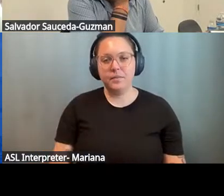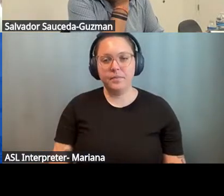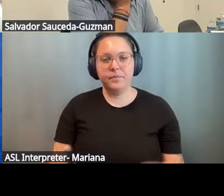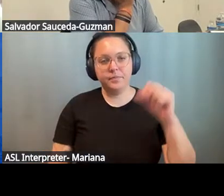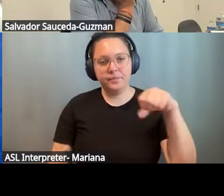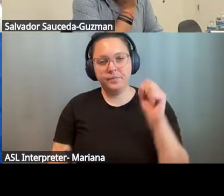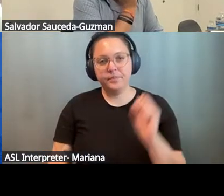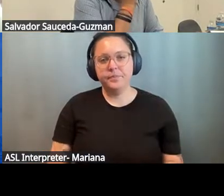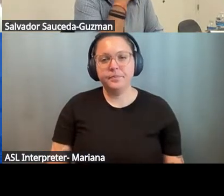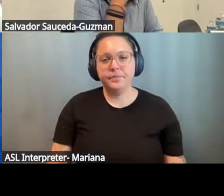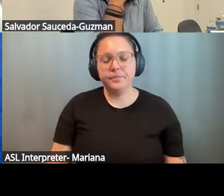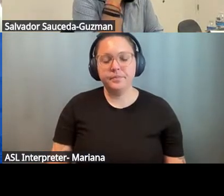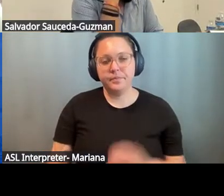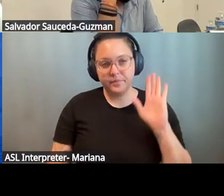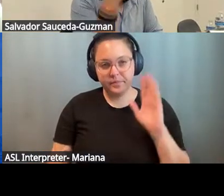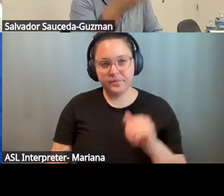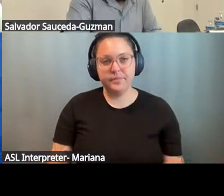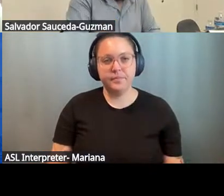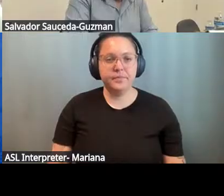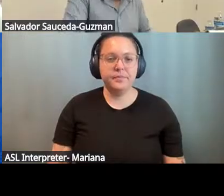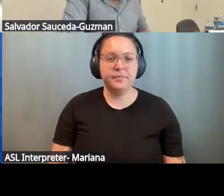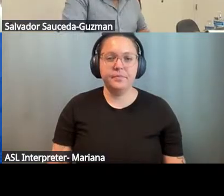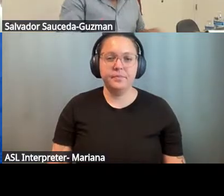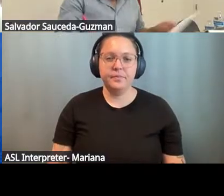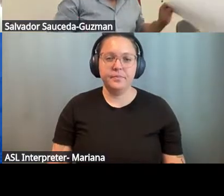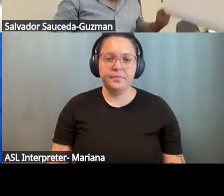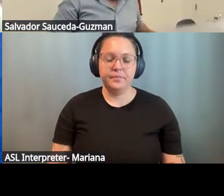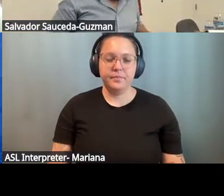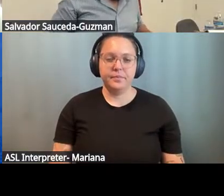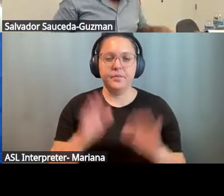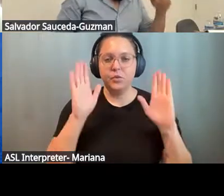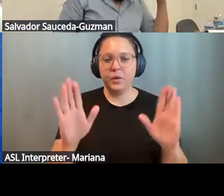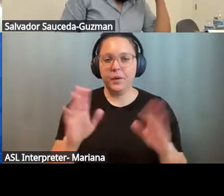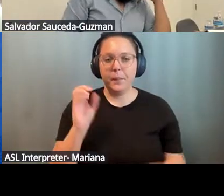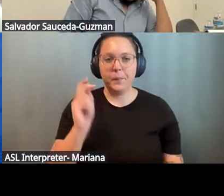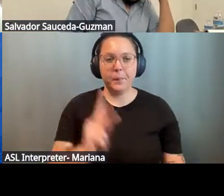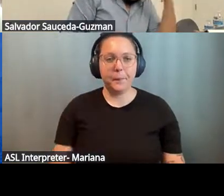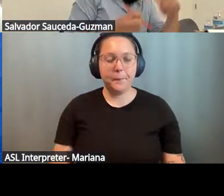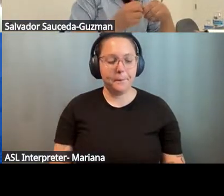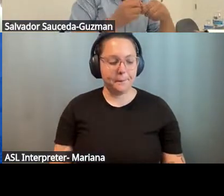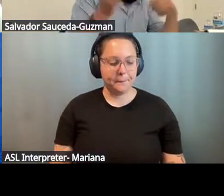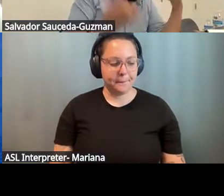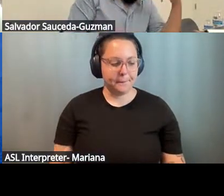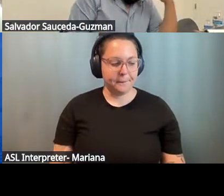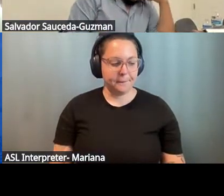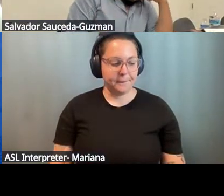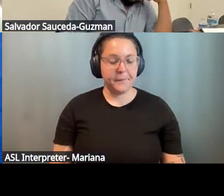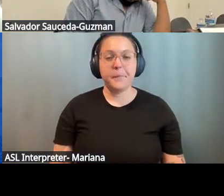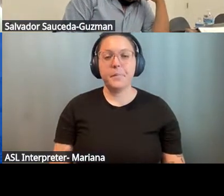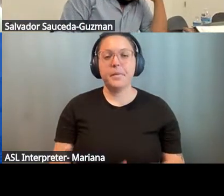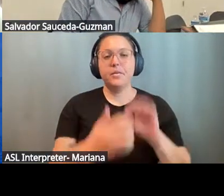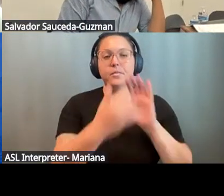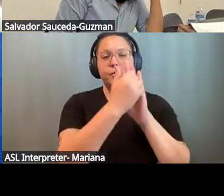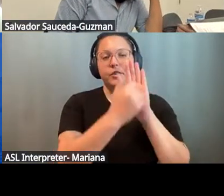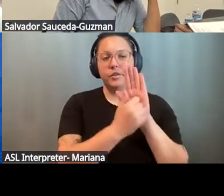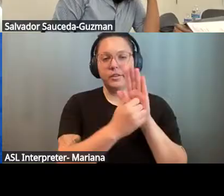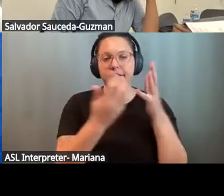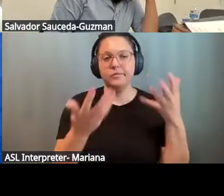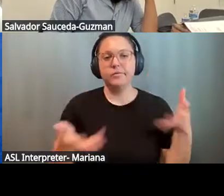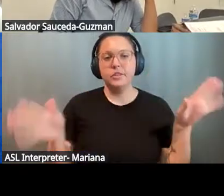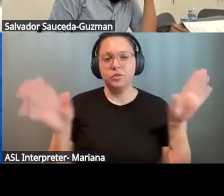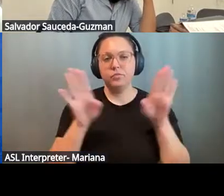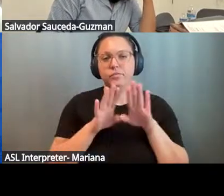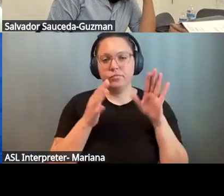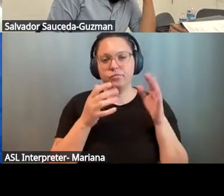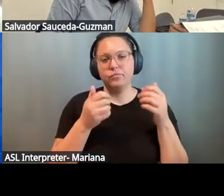Yes. Aye. great. Okay. So the agenda has been amended with